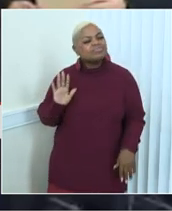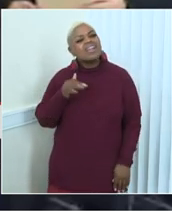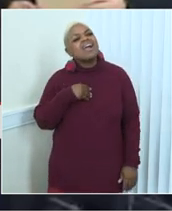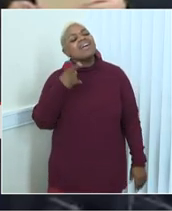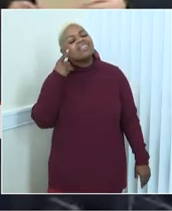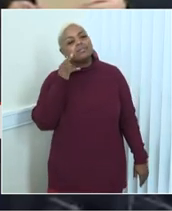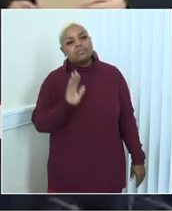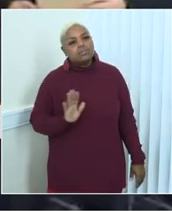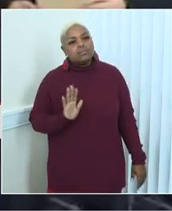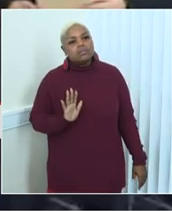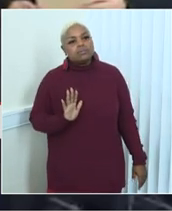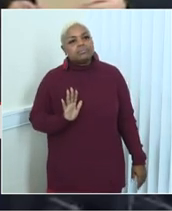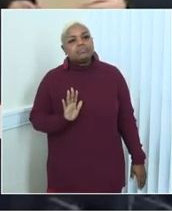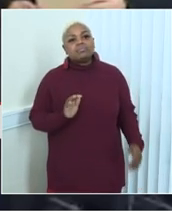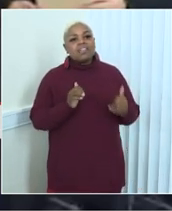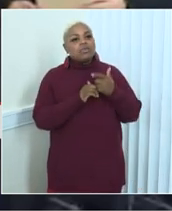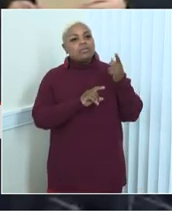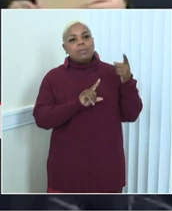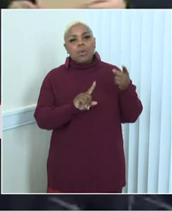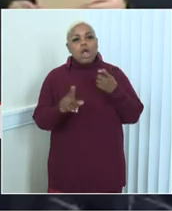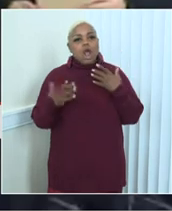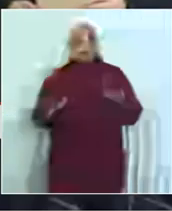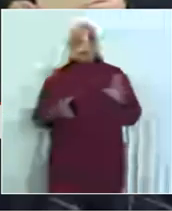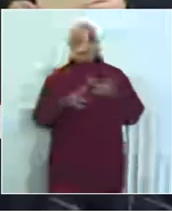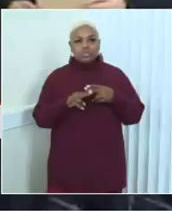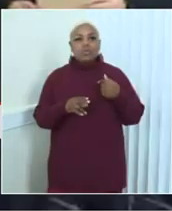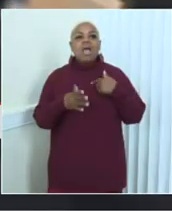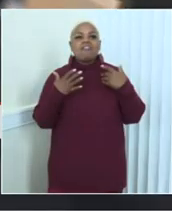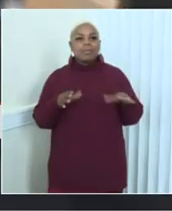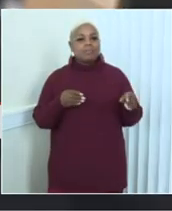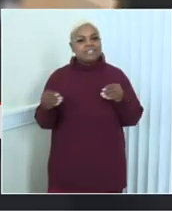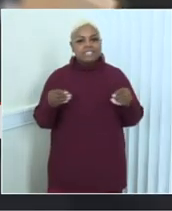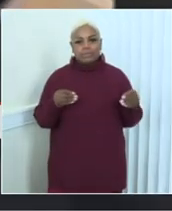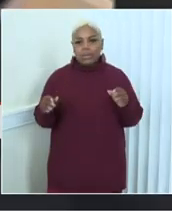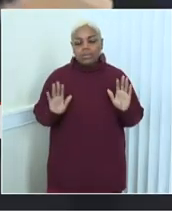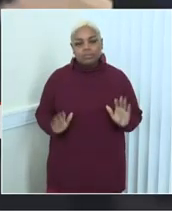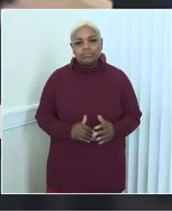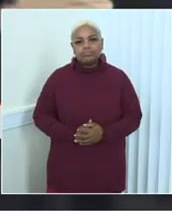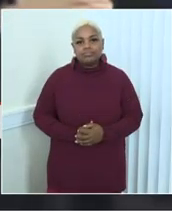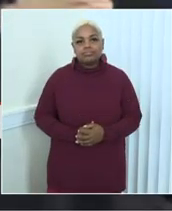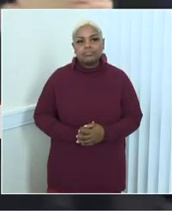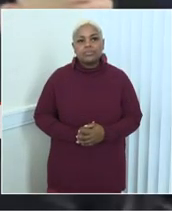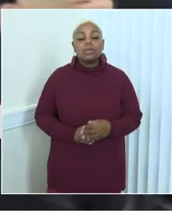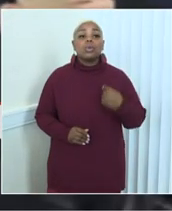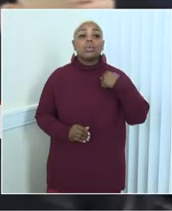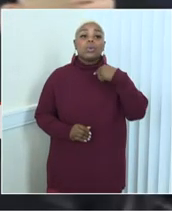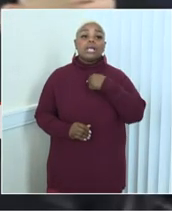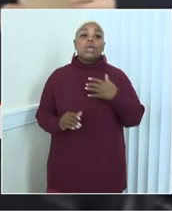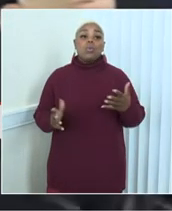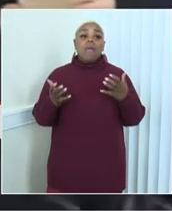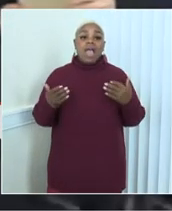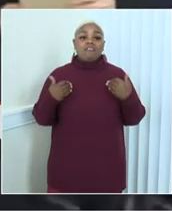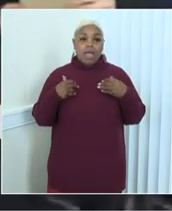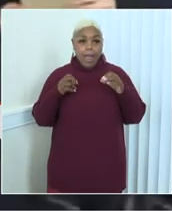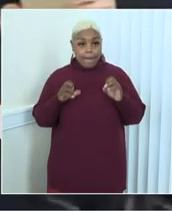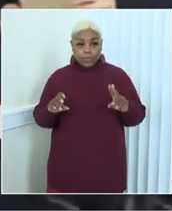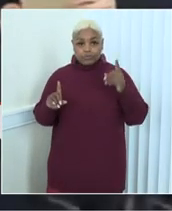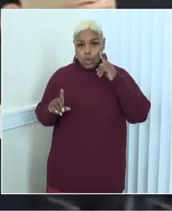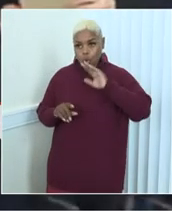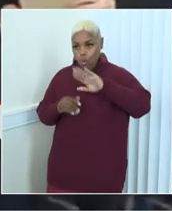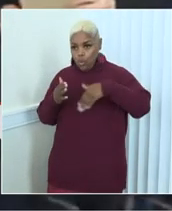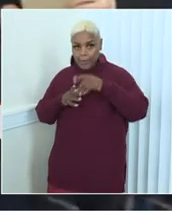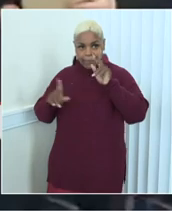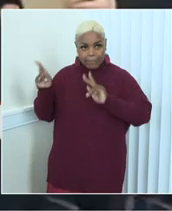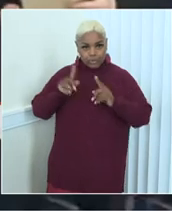with respect to this inauguration planning, we have to be flexible. And there are other opportunities. We want to be able to have an opportunity for those visitors who have come